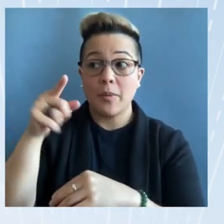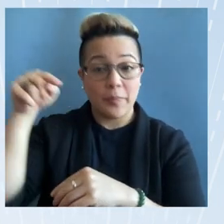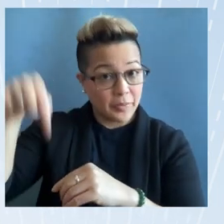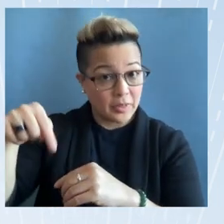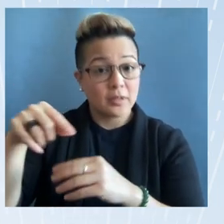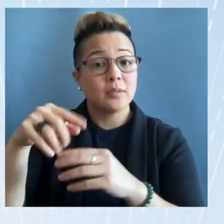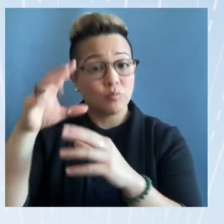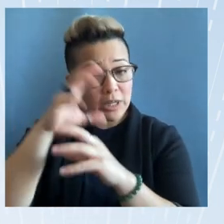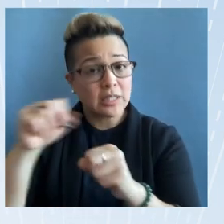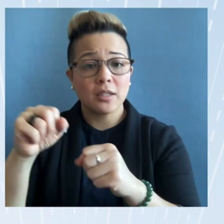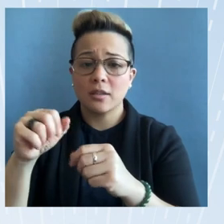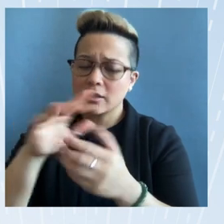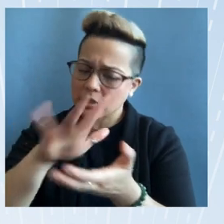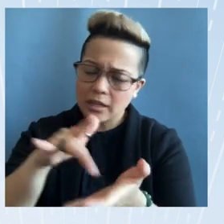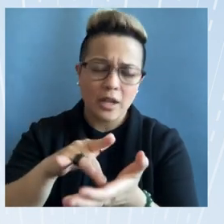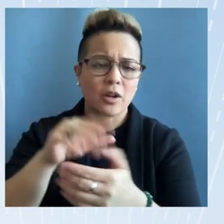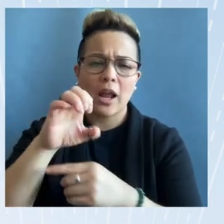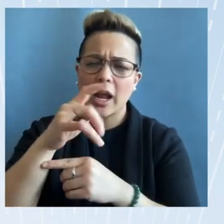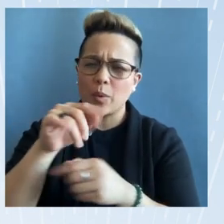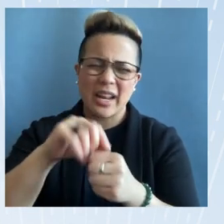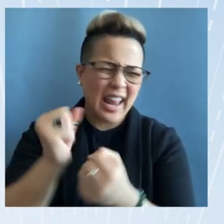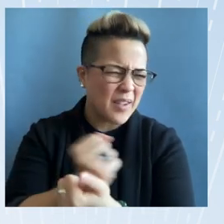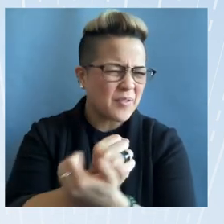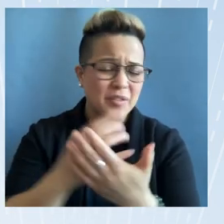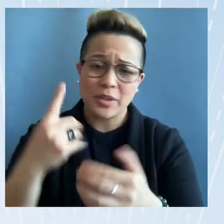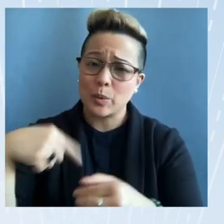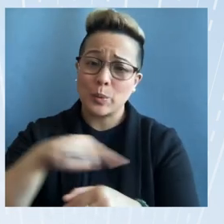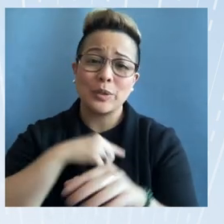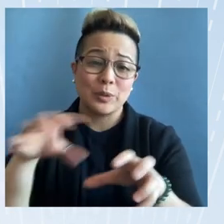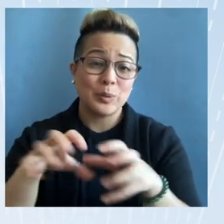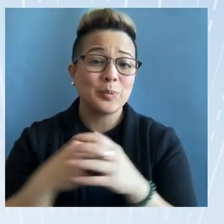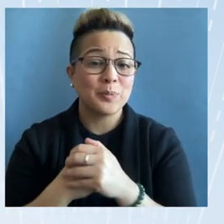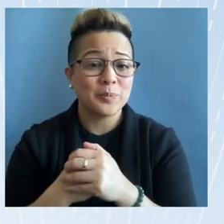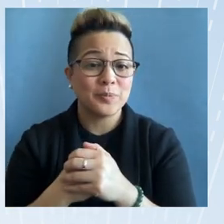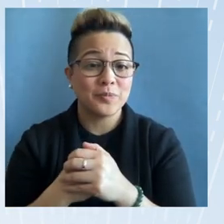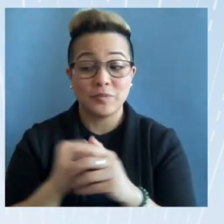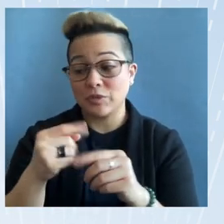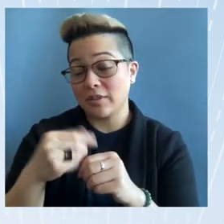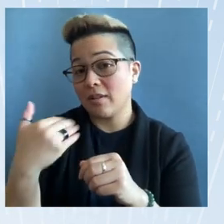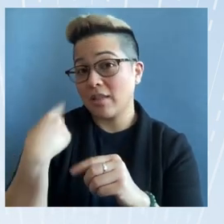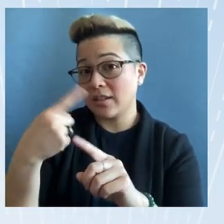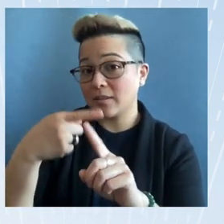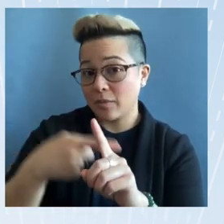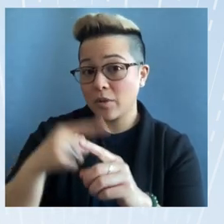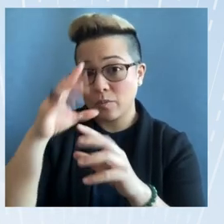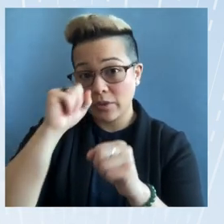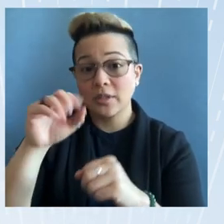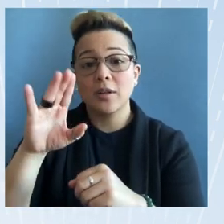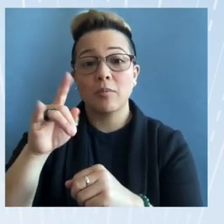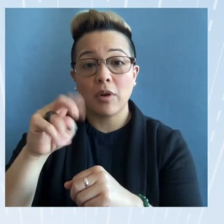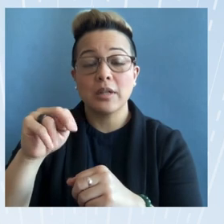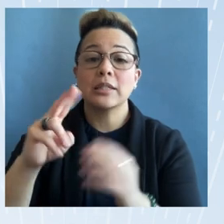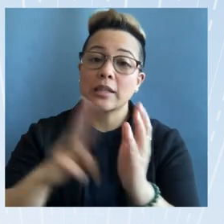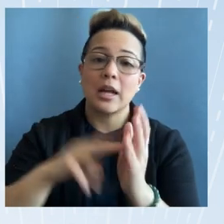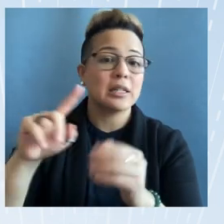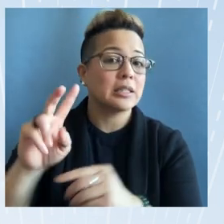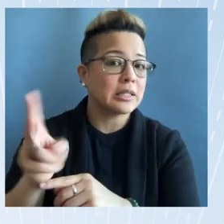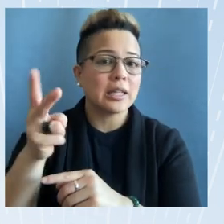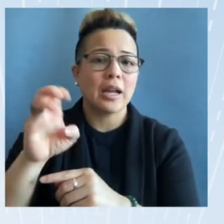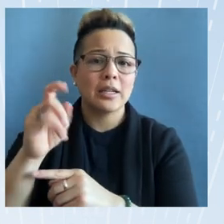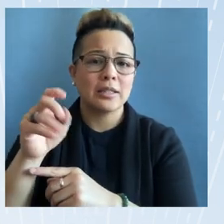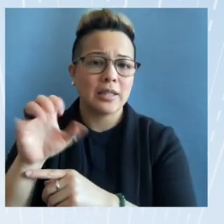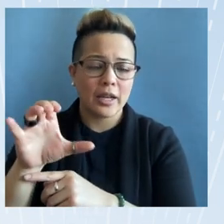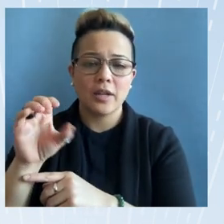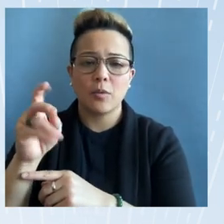centered equity in everything we do. Just in the last month, President Biden signed a second executive order to strengthen the administration's